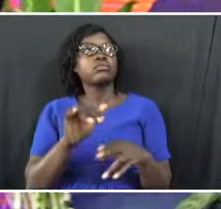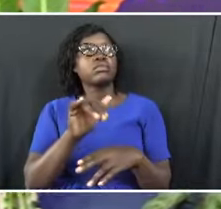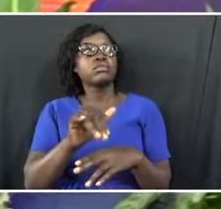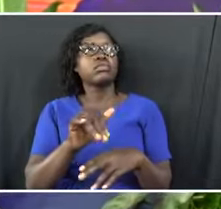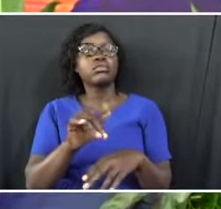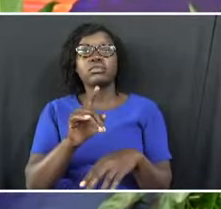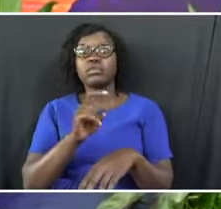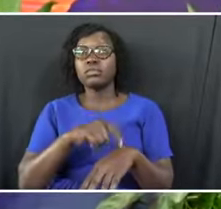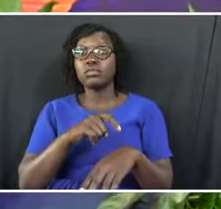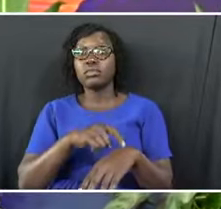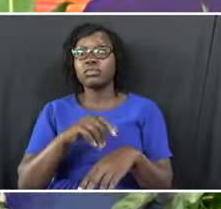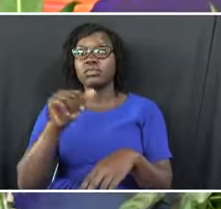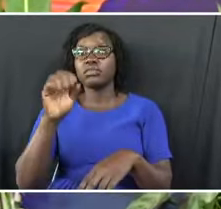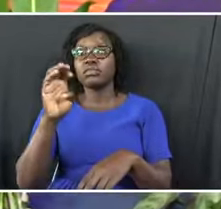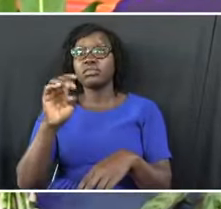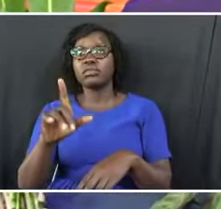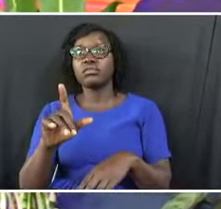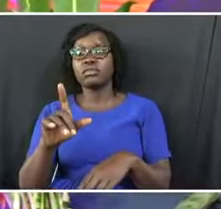when Apple